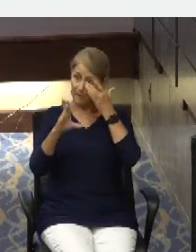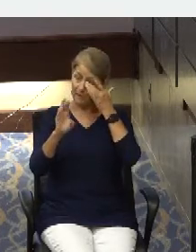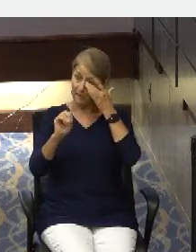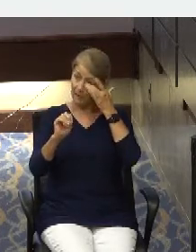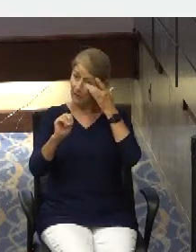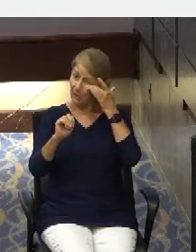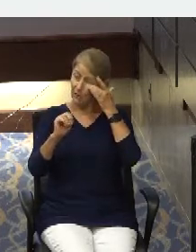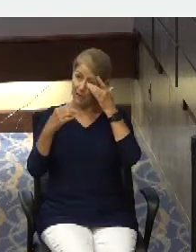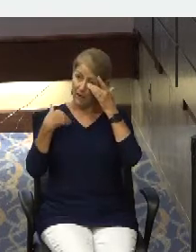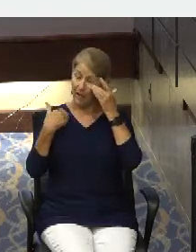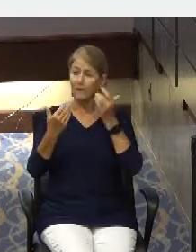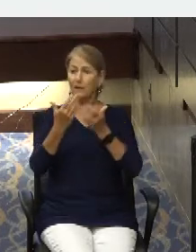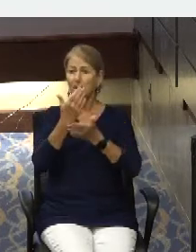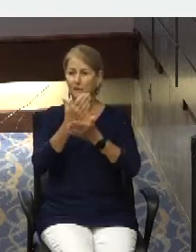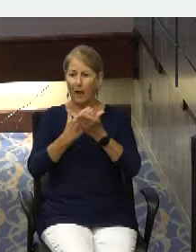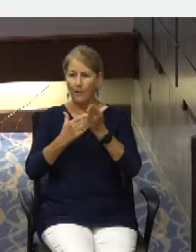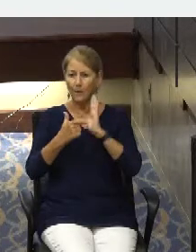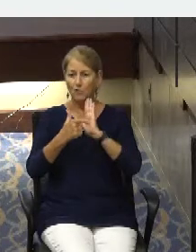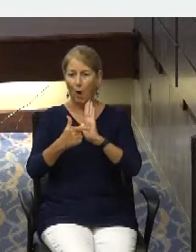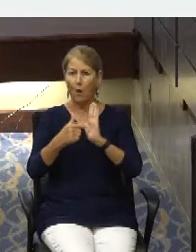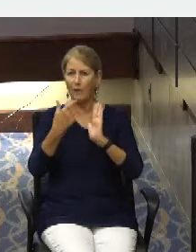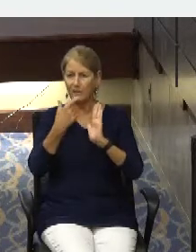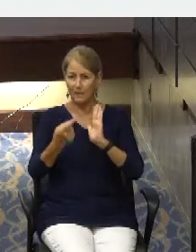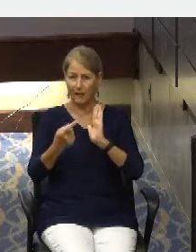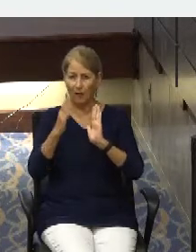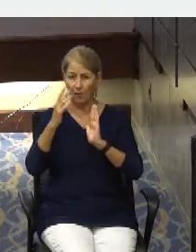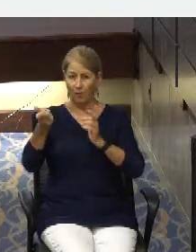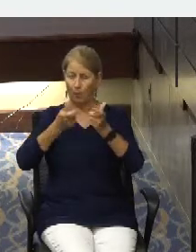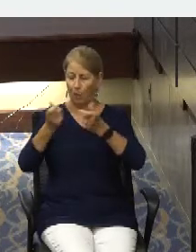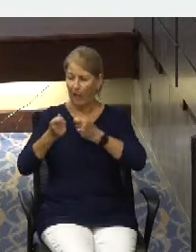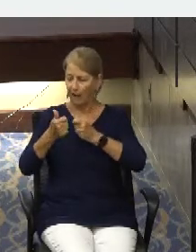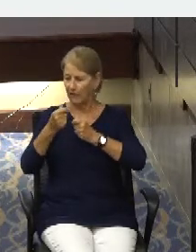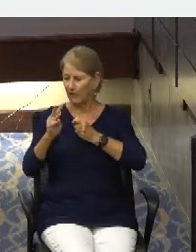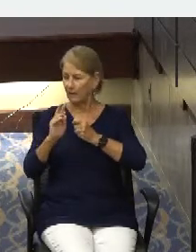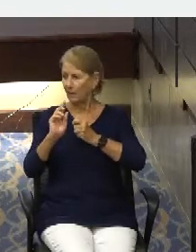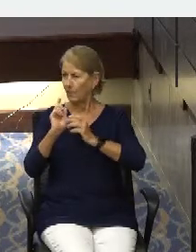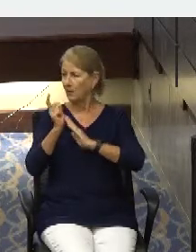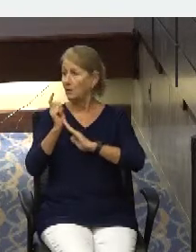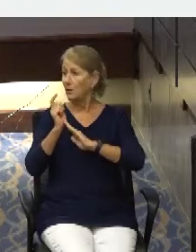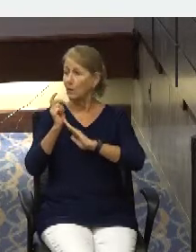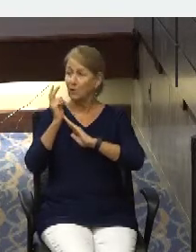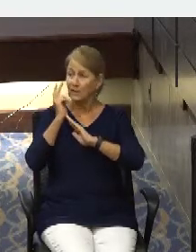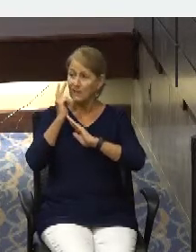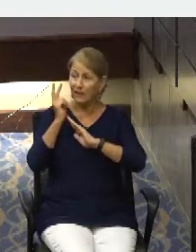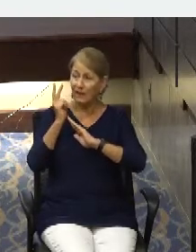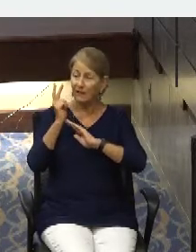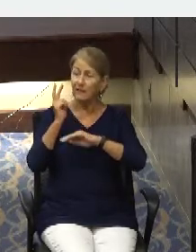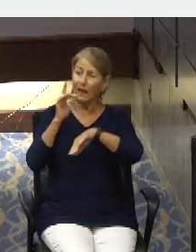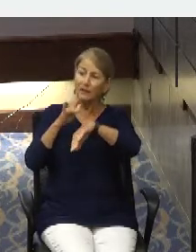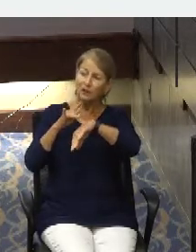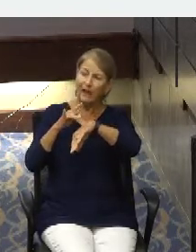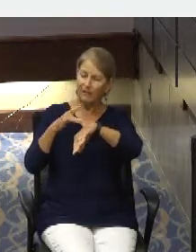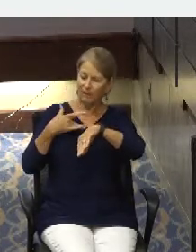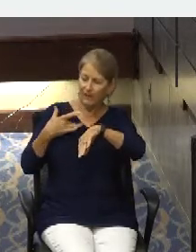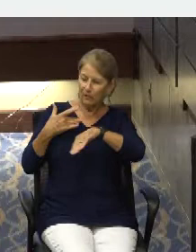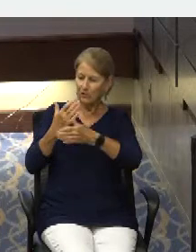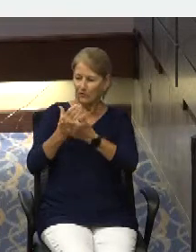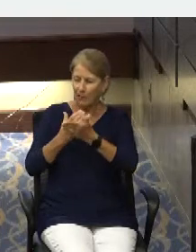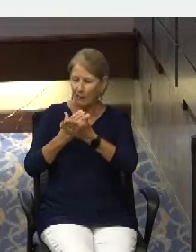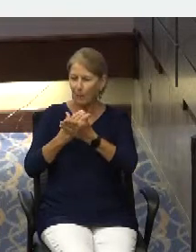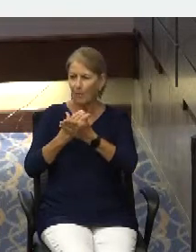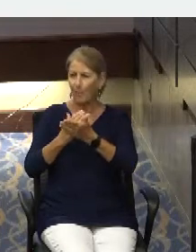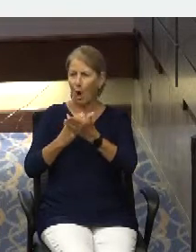that he's gonna pull out here in a little while to kind of let you touch and feel some of the pieces, or at least some of